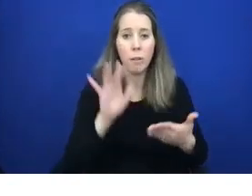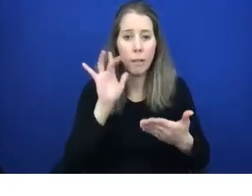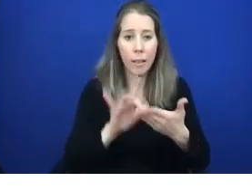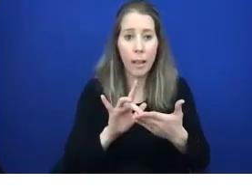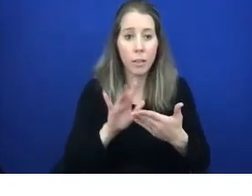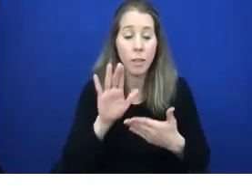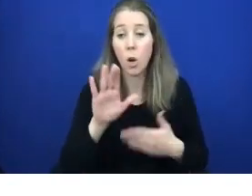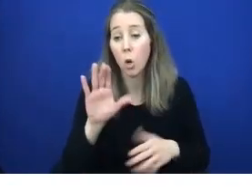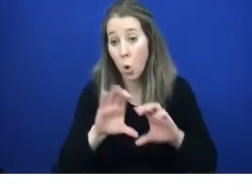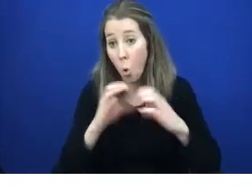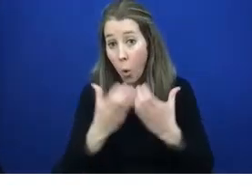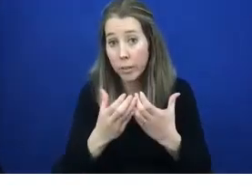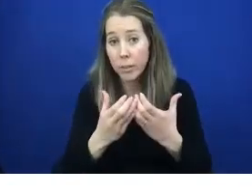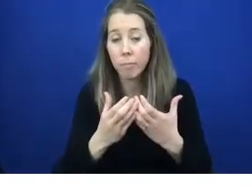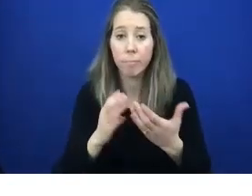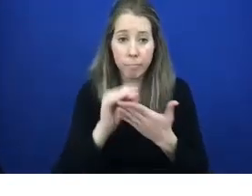their course.